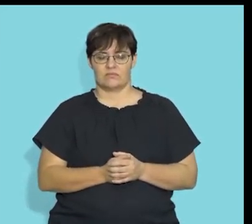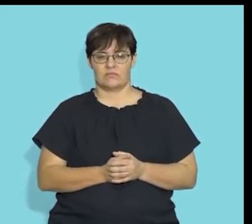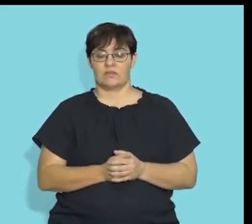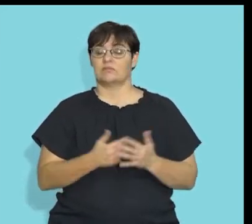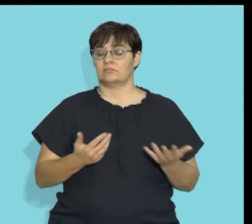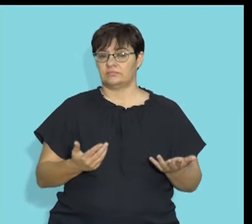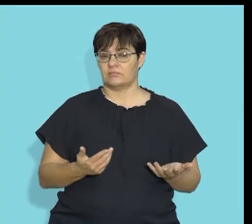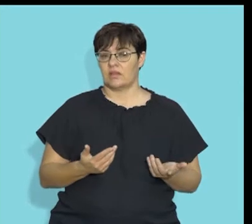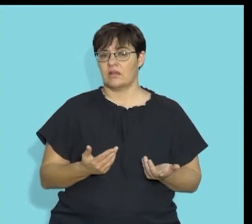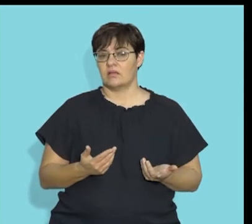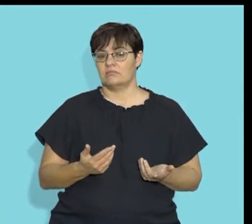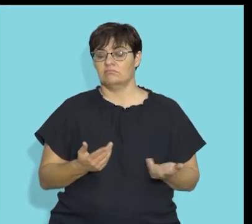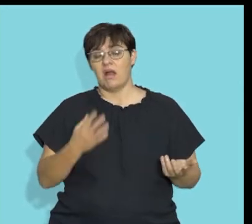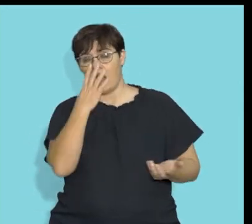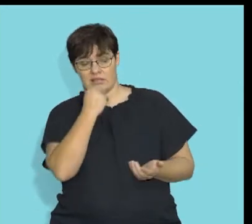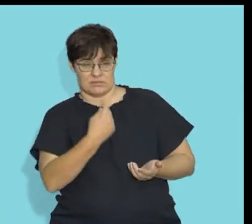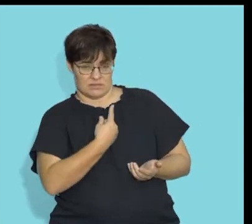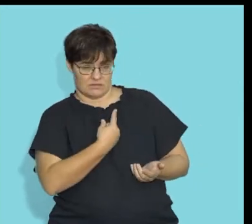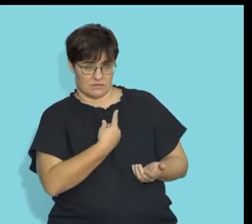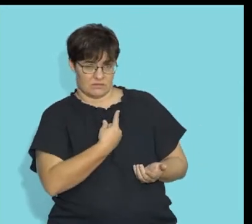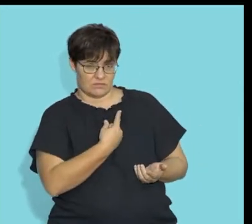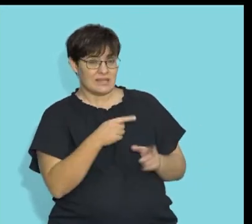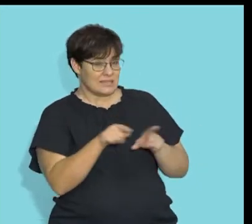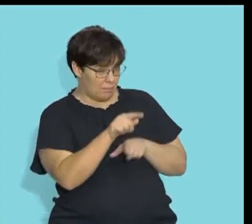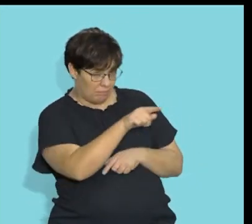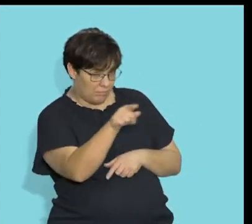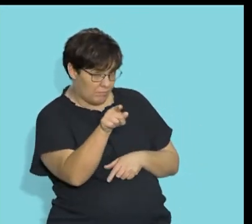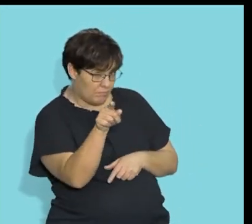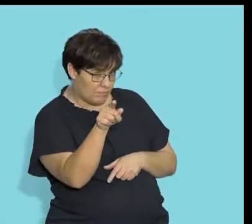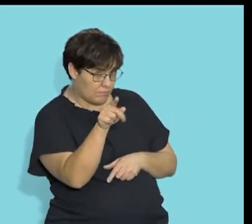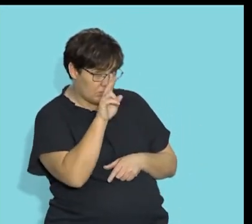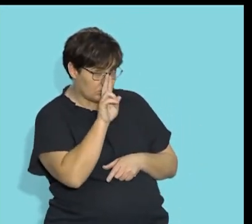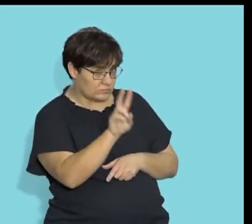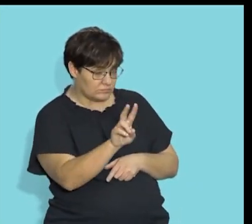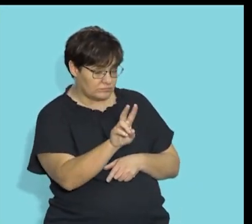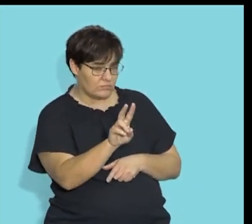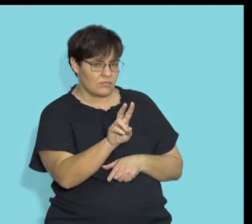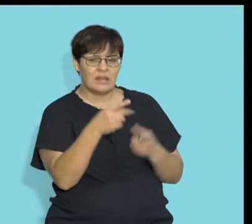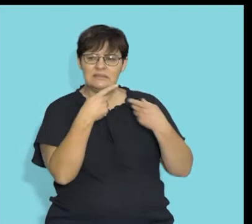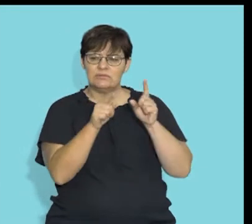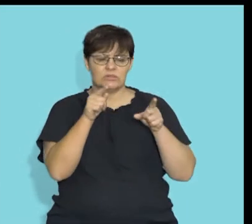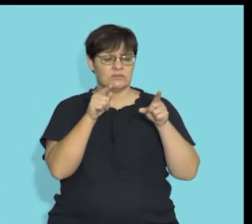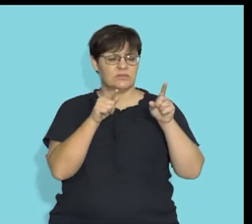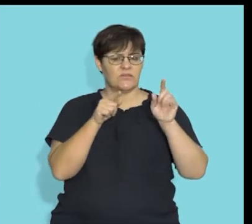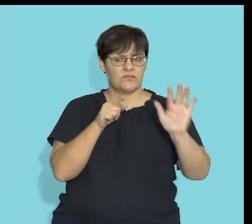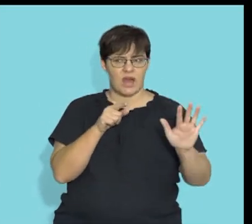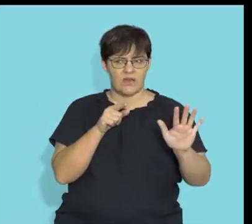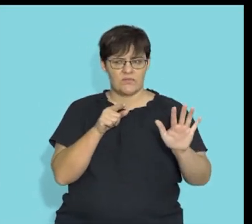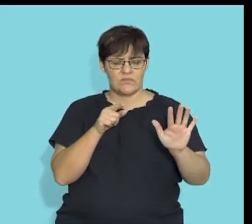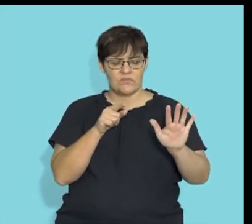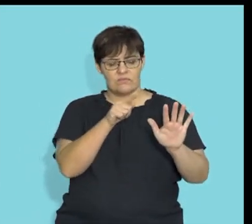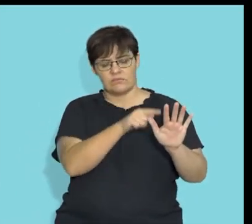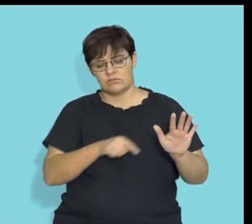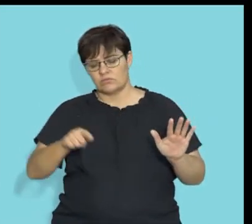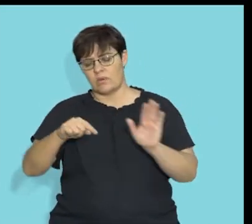So if I ask myself, and I'm going to ask you at home as well, what is the difference if